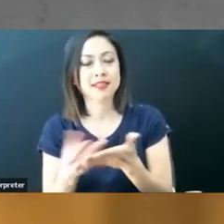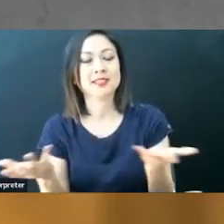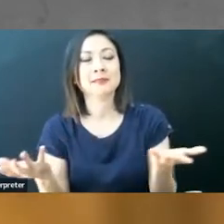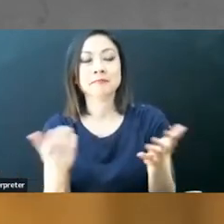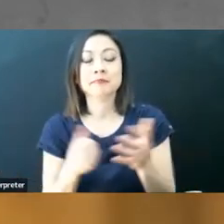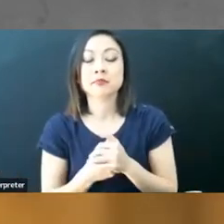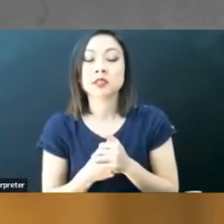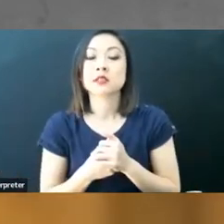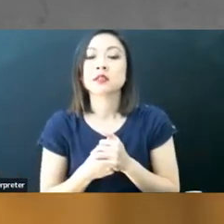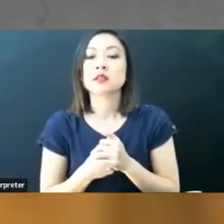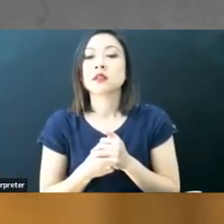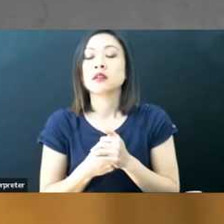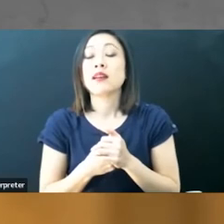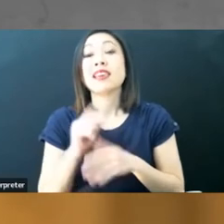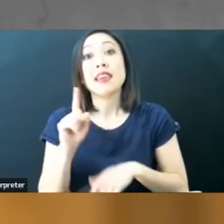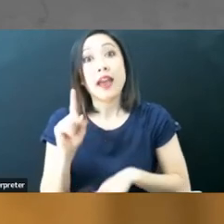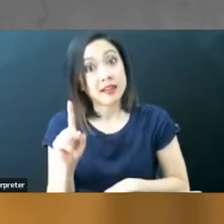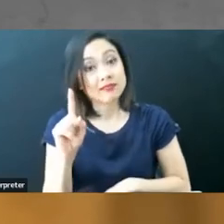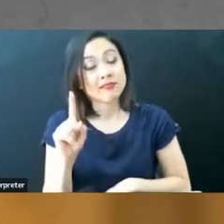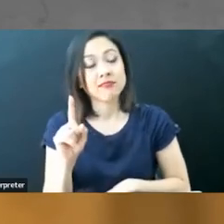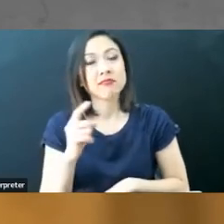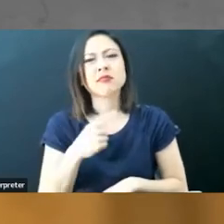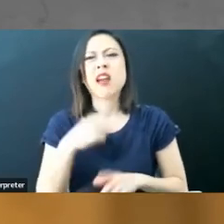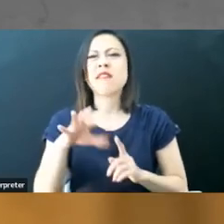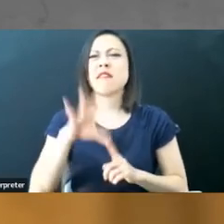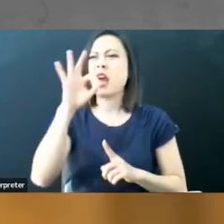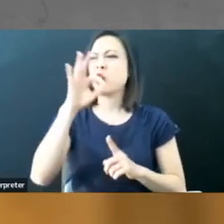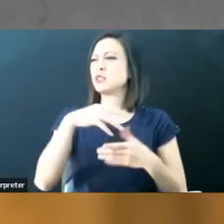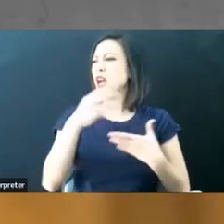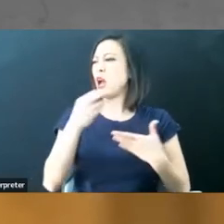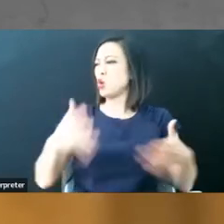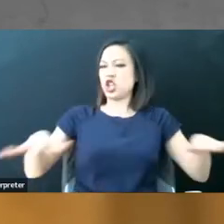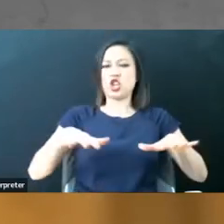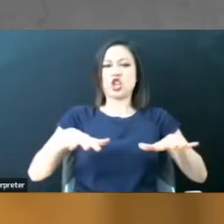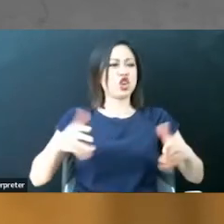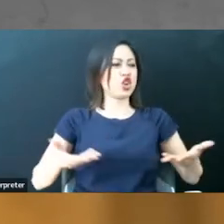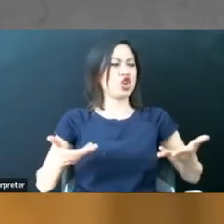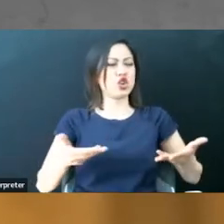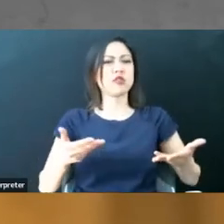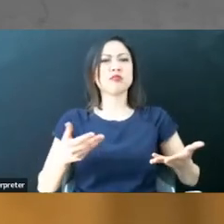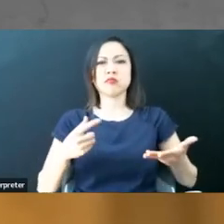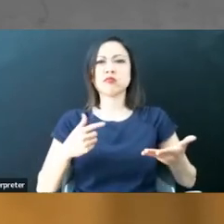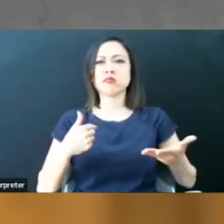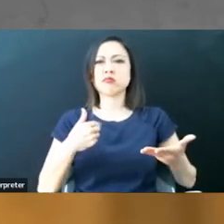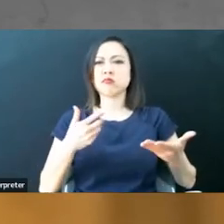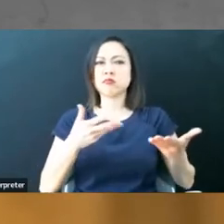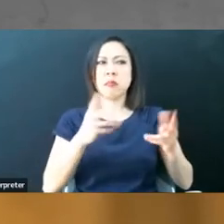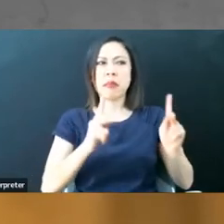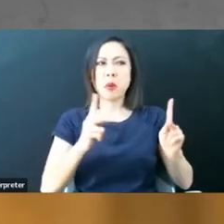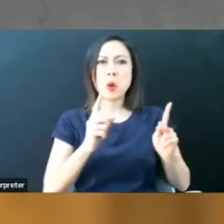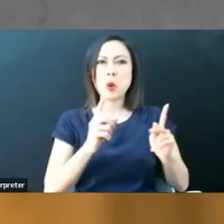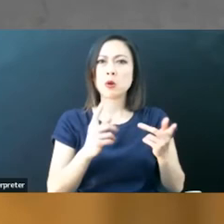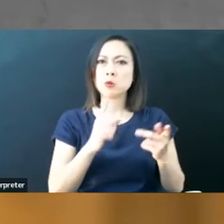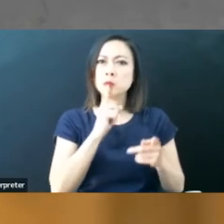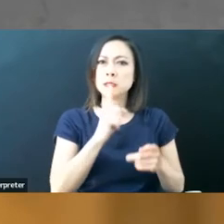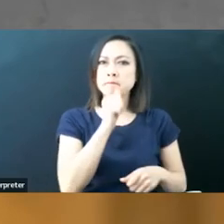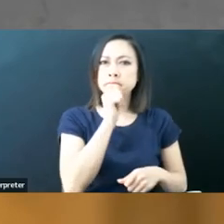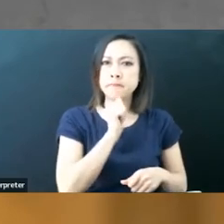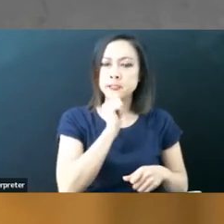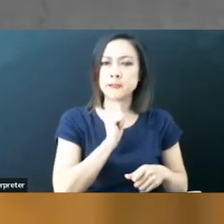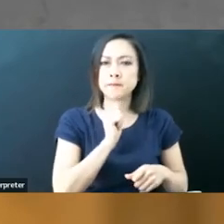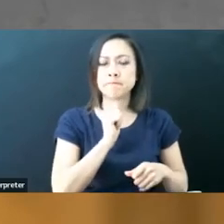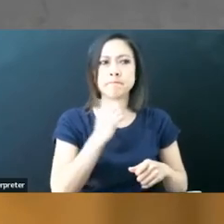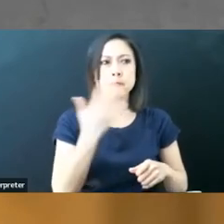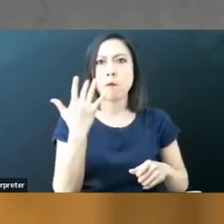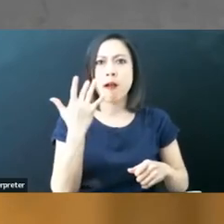And yet I found out here, there's a level of impatience, which I attribute to the fact that